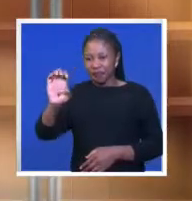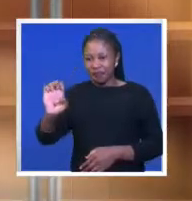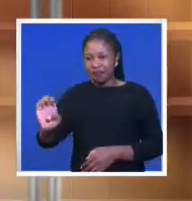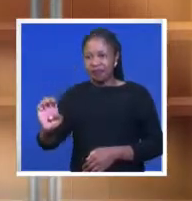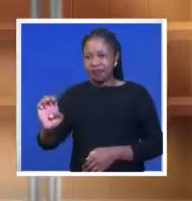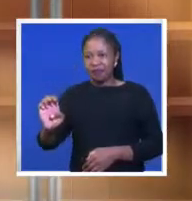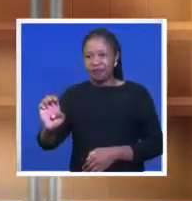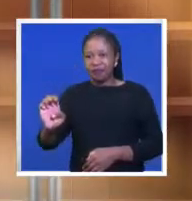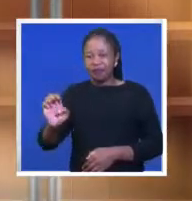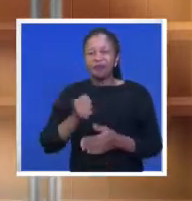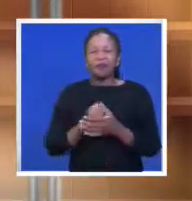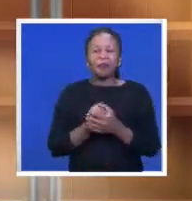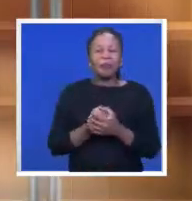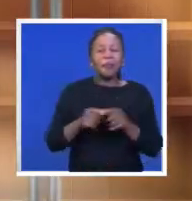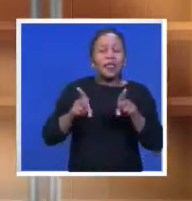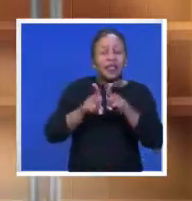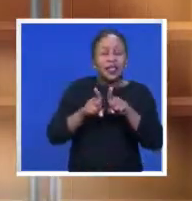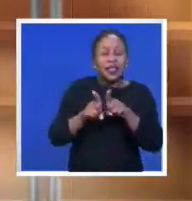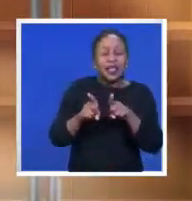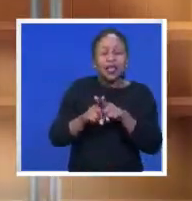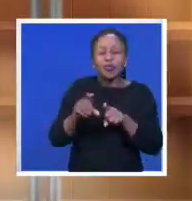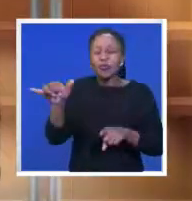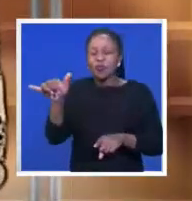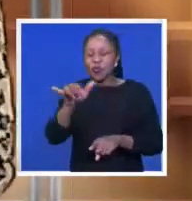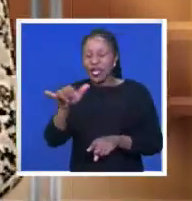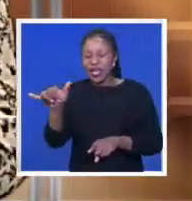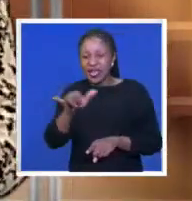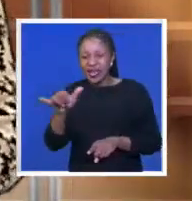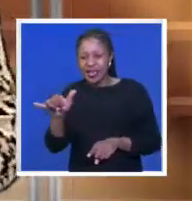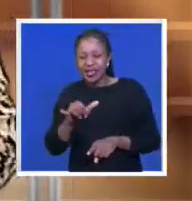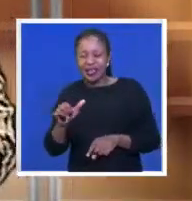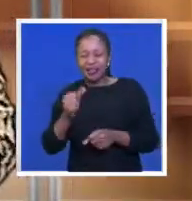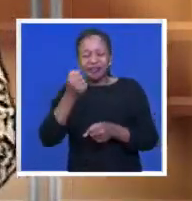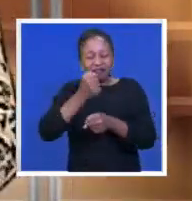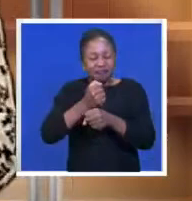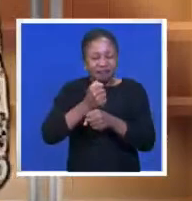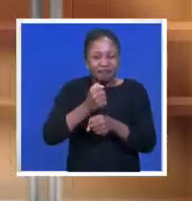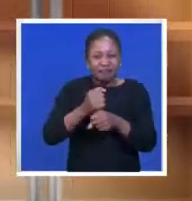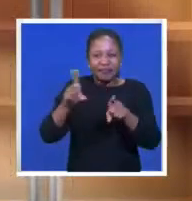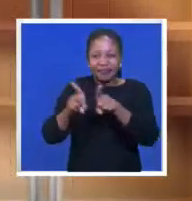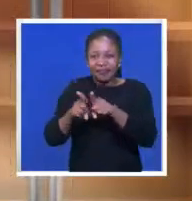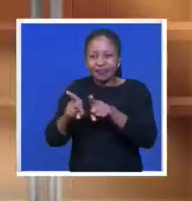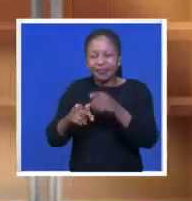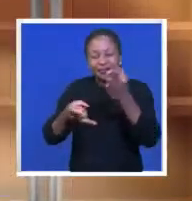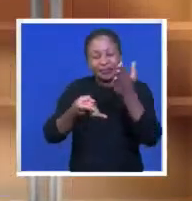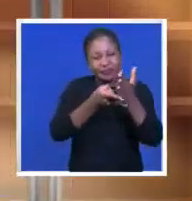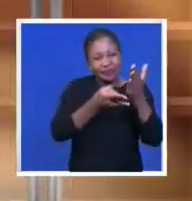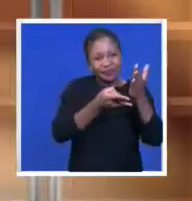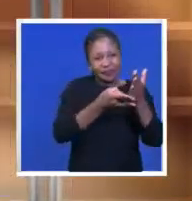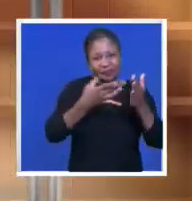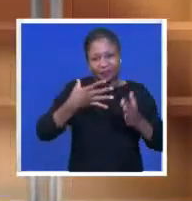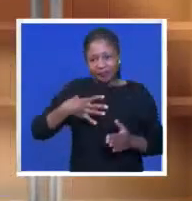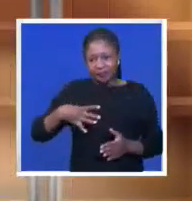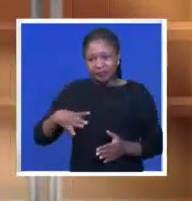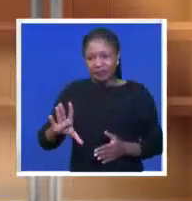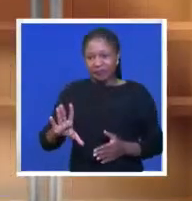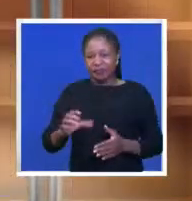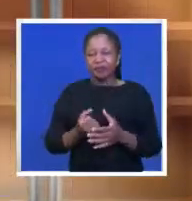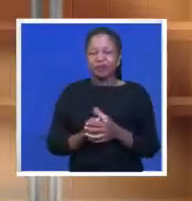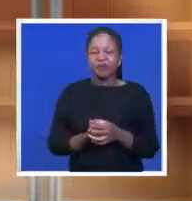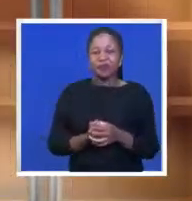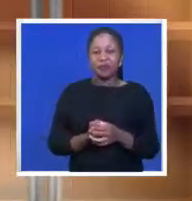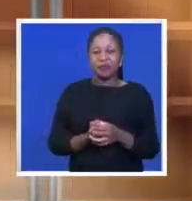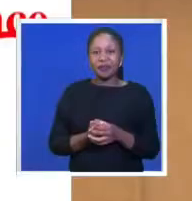helping one another. But most importantly, today's lesson is there to remind the learner of the